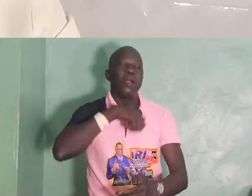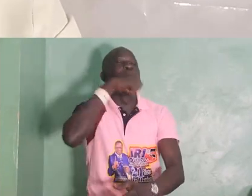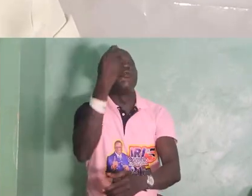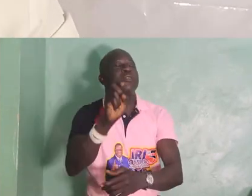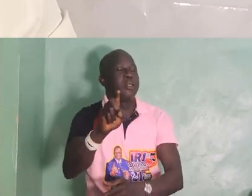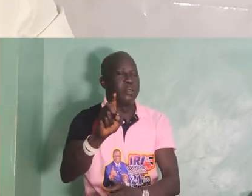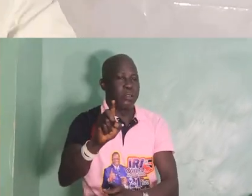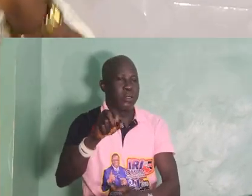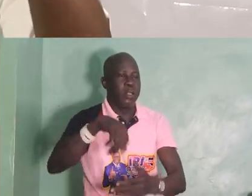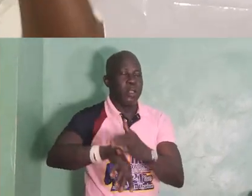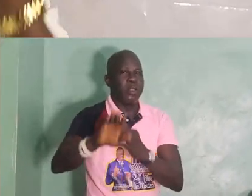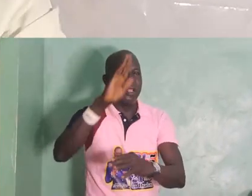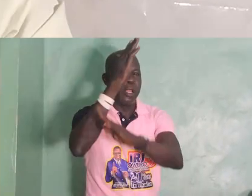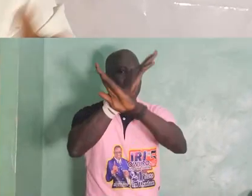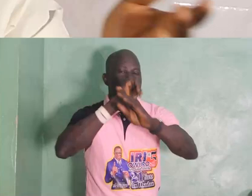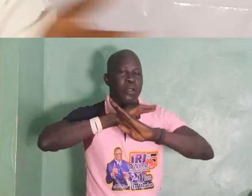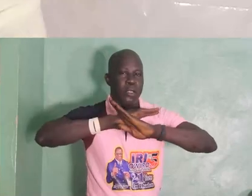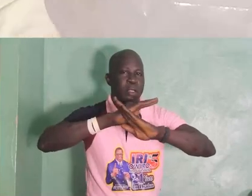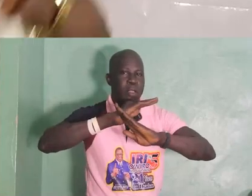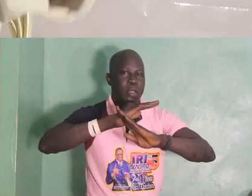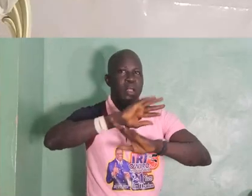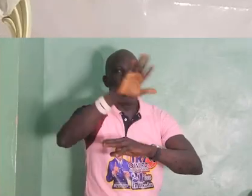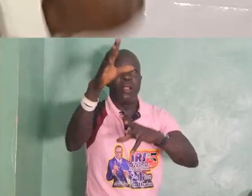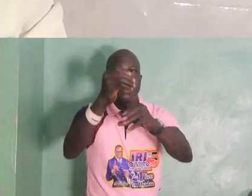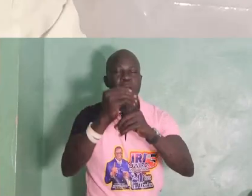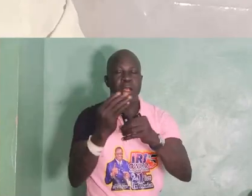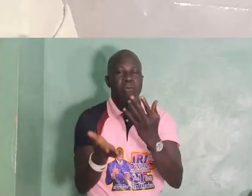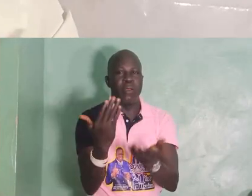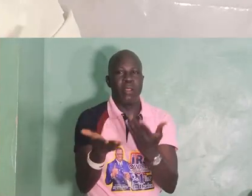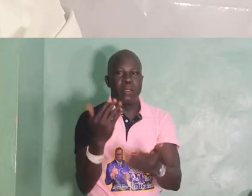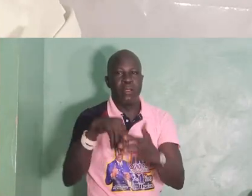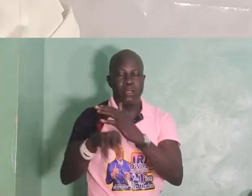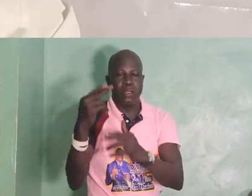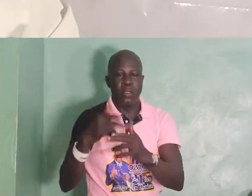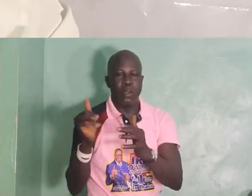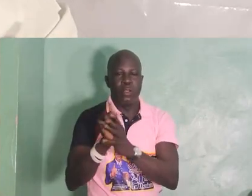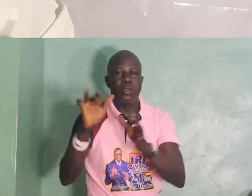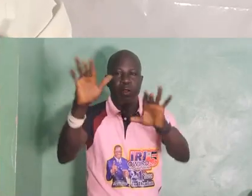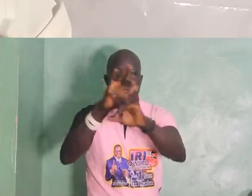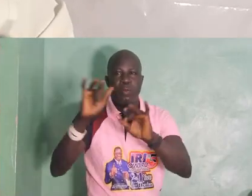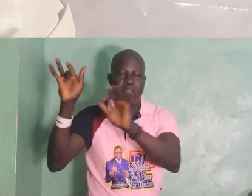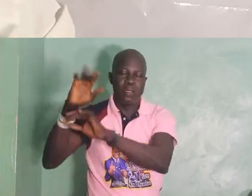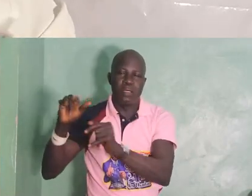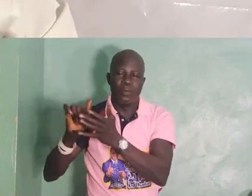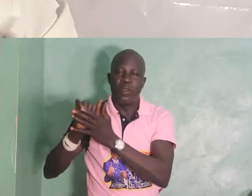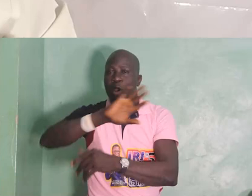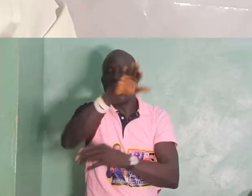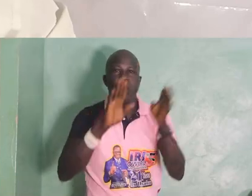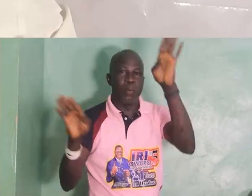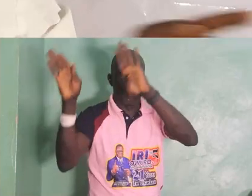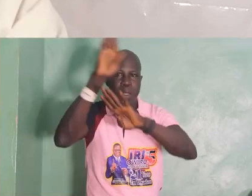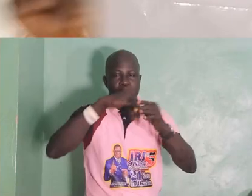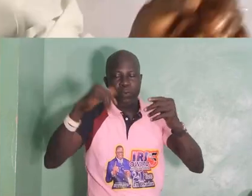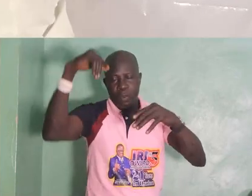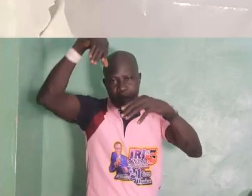tele I prophesy owo adani duro end of delay egbina loruko jesu that fire in Jesus utira no ba you have obtained mercy oko oju ala pass